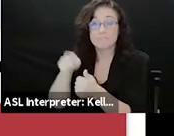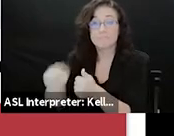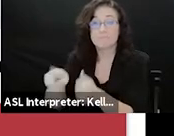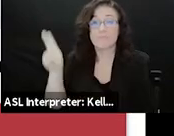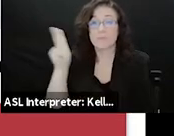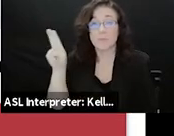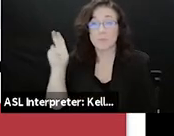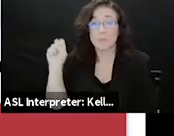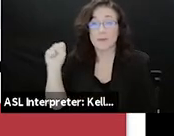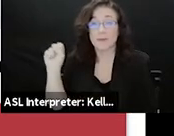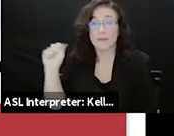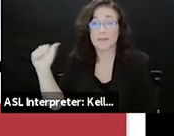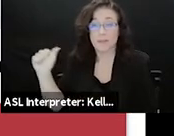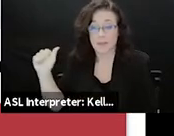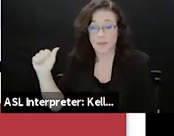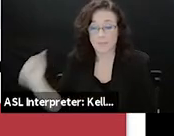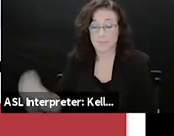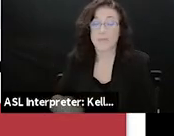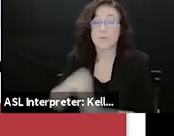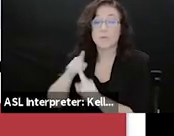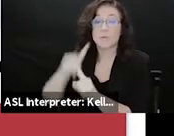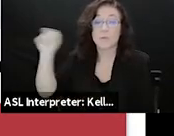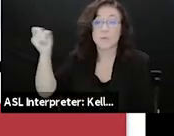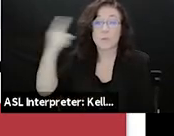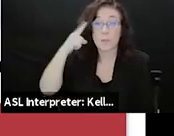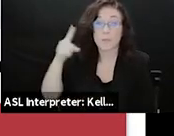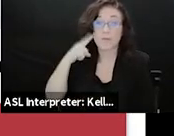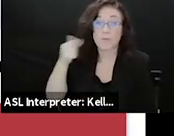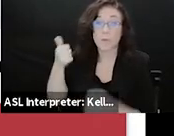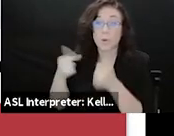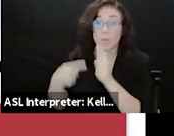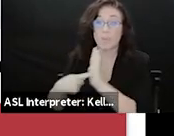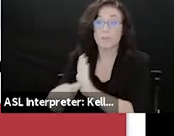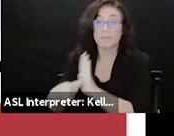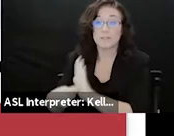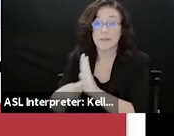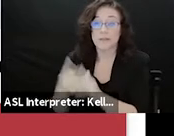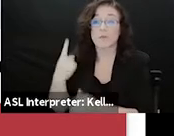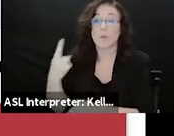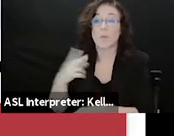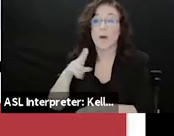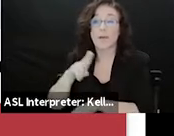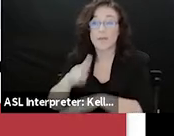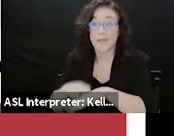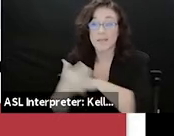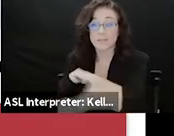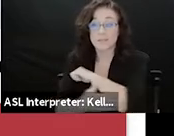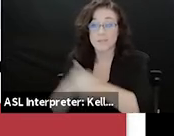america and to the republic for which it stands one nation